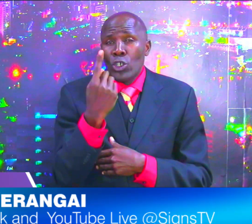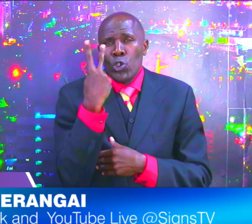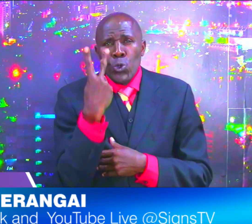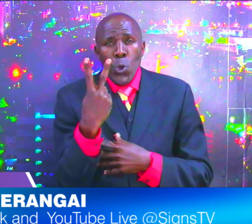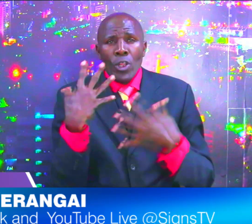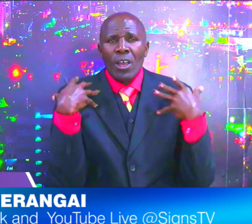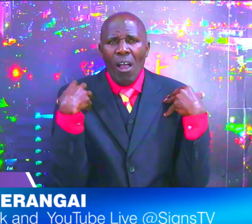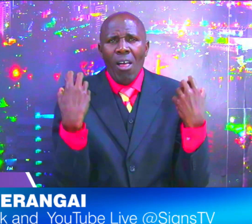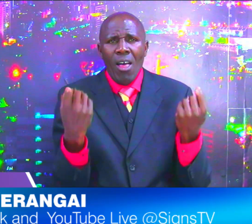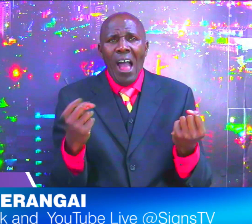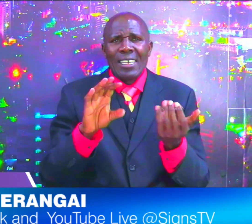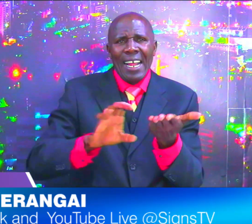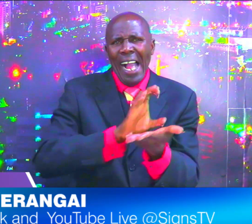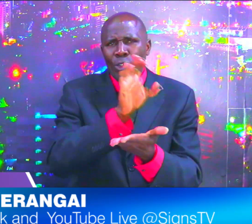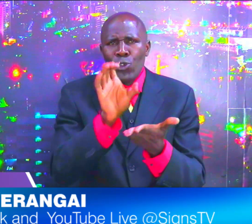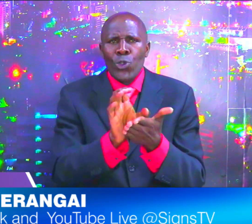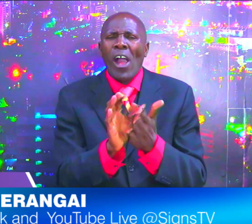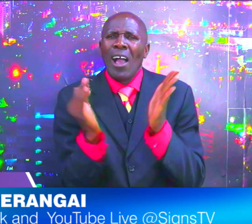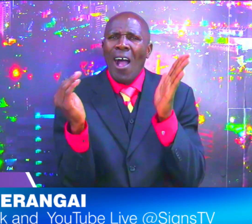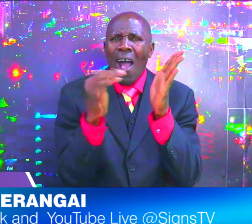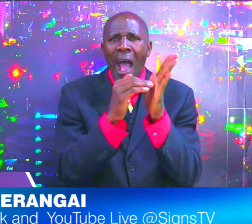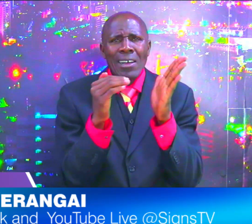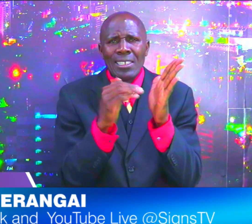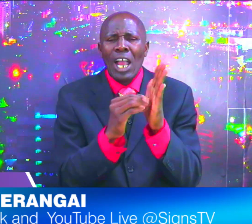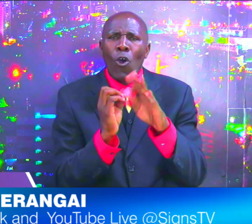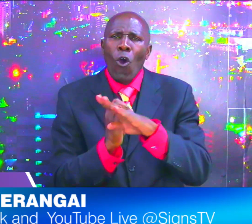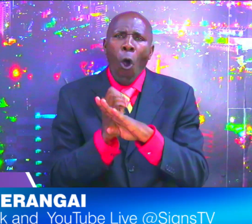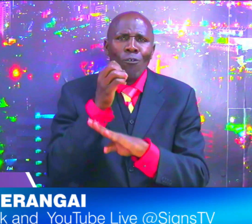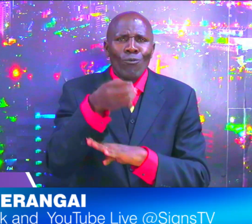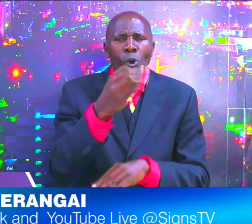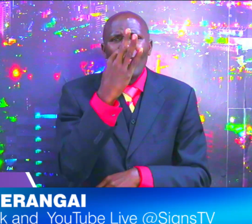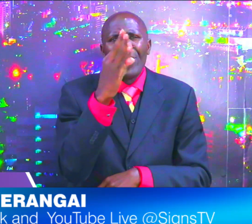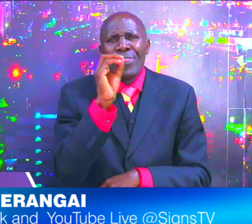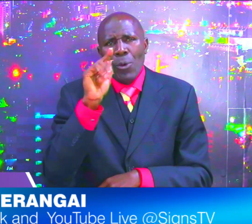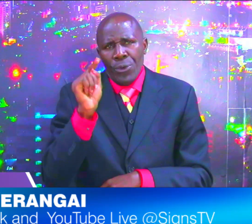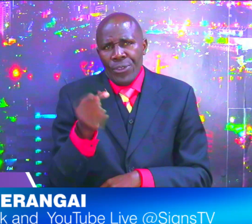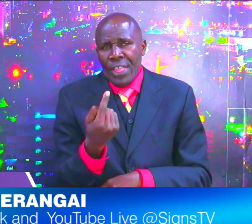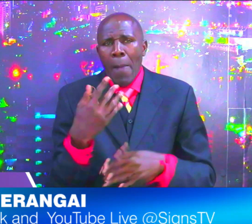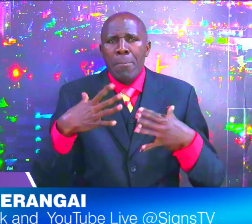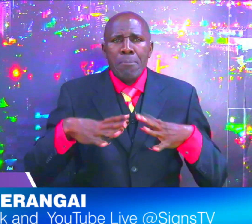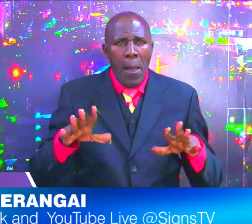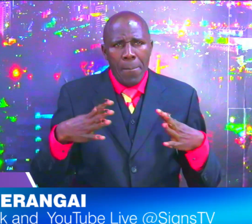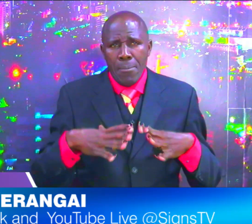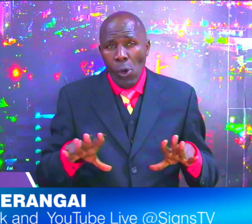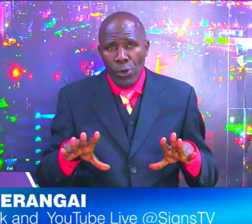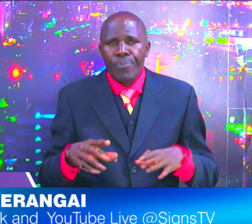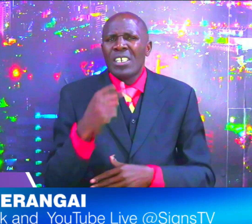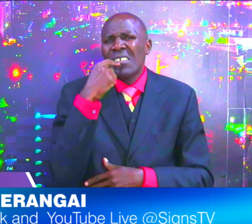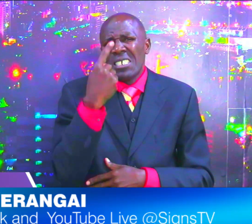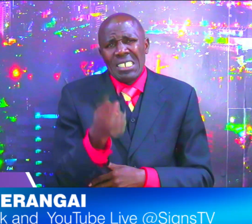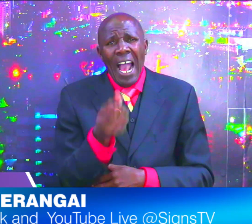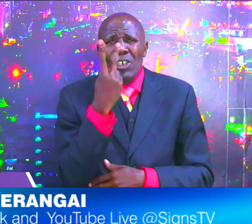They said the area has only 2 health centers against a population of over